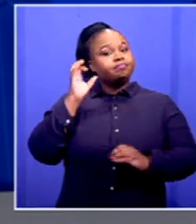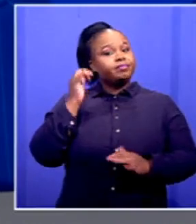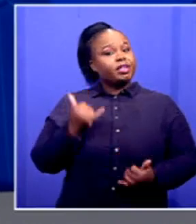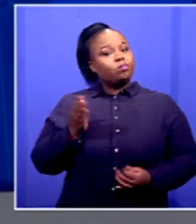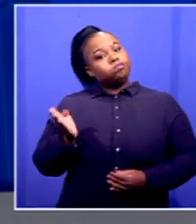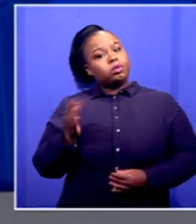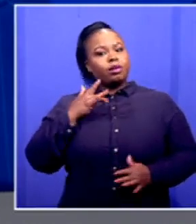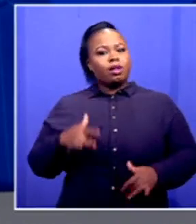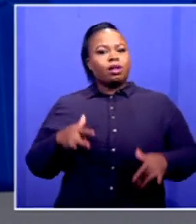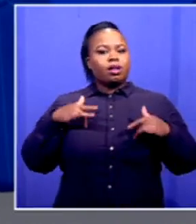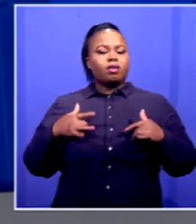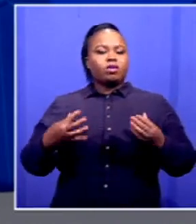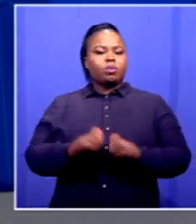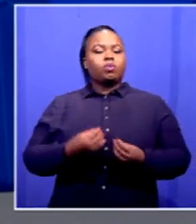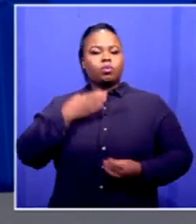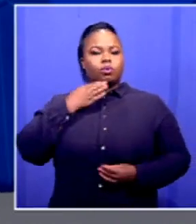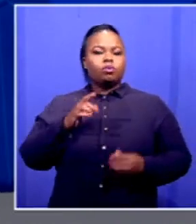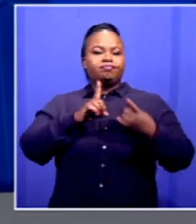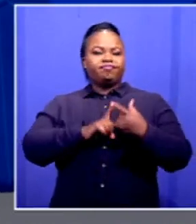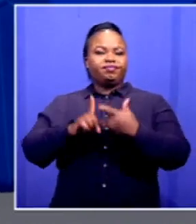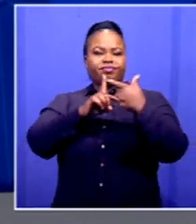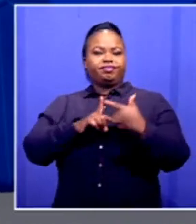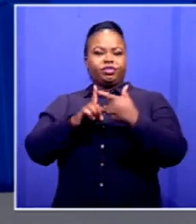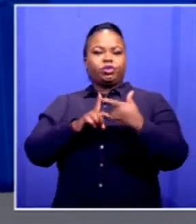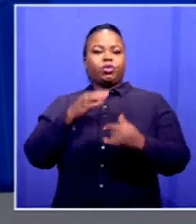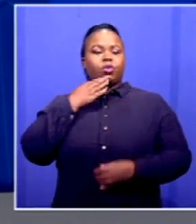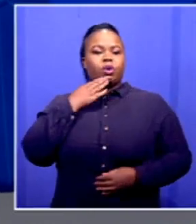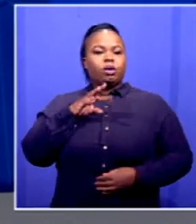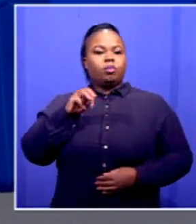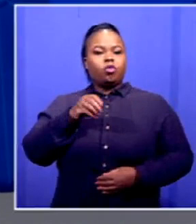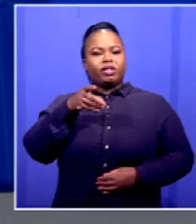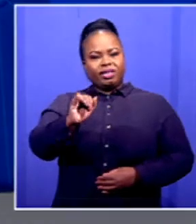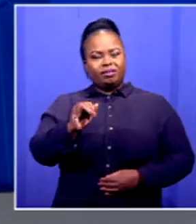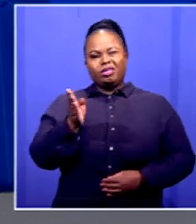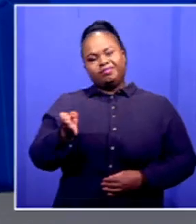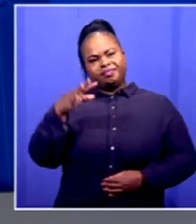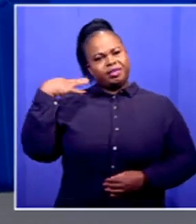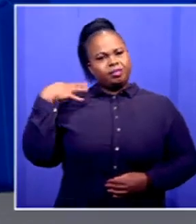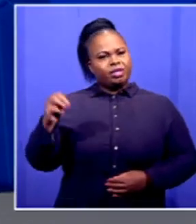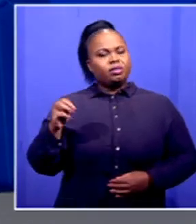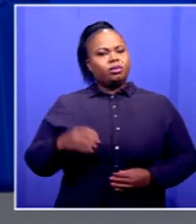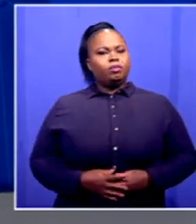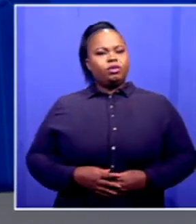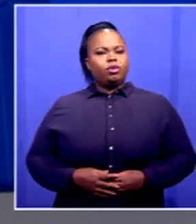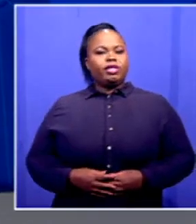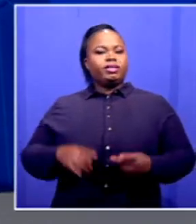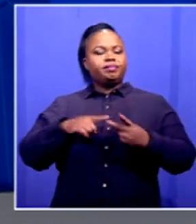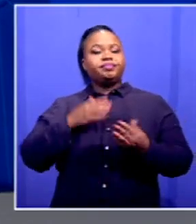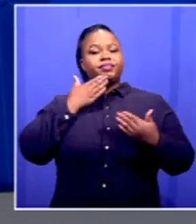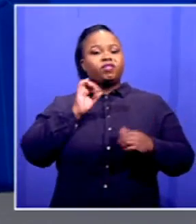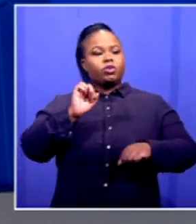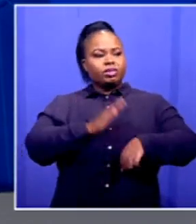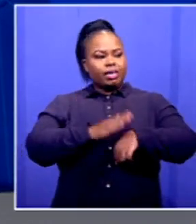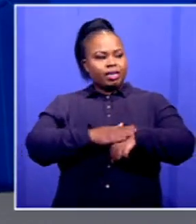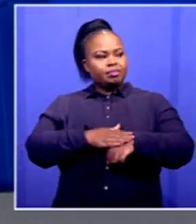We're joined live via Zoom by the Minister in the Presidency, Mondli Gungubele. Minister, a very good morning to you. Thanks indeed for your time. Talk to